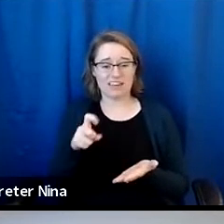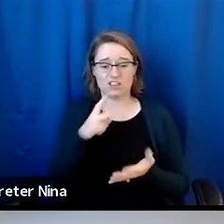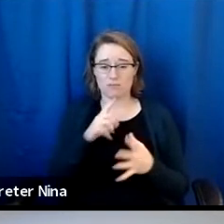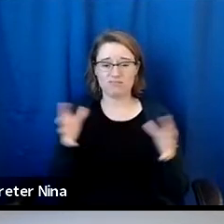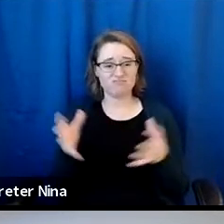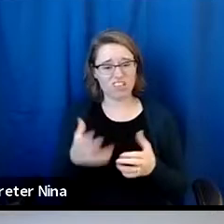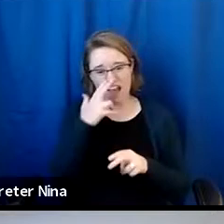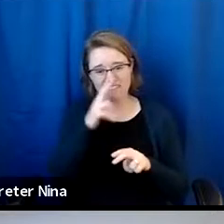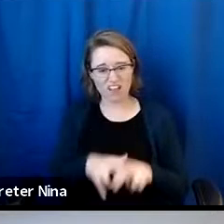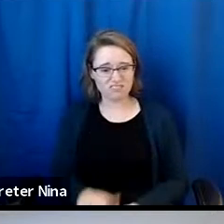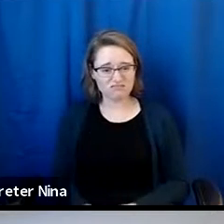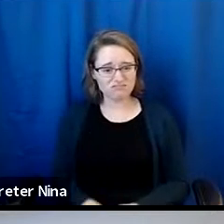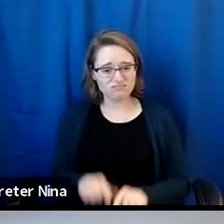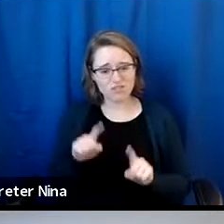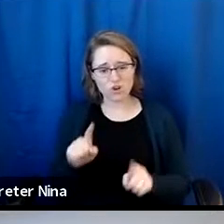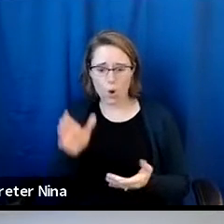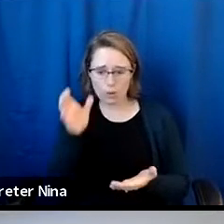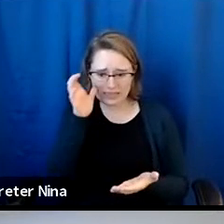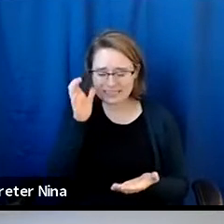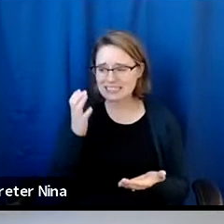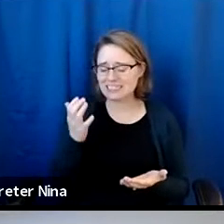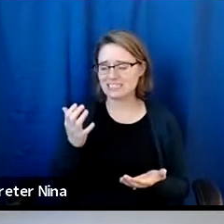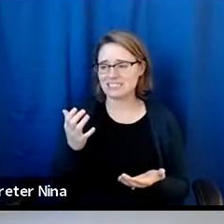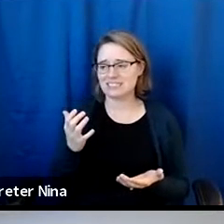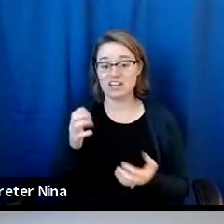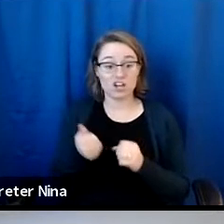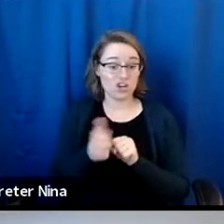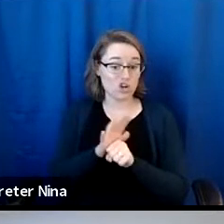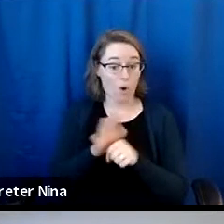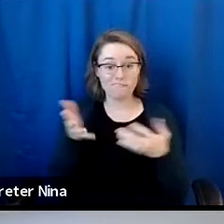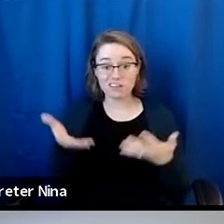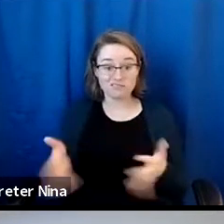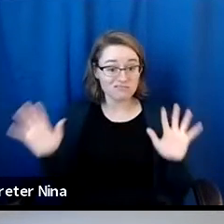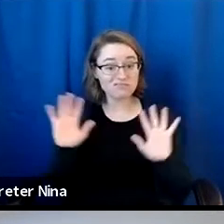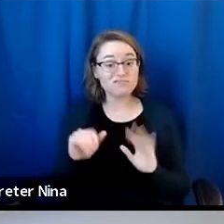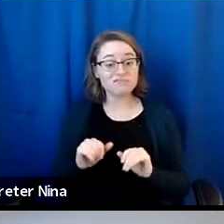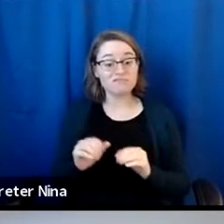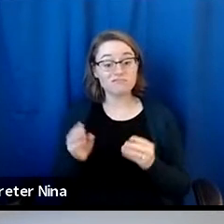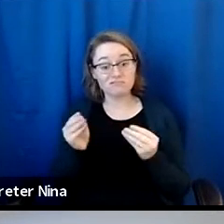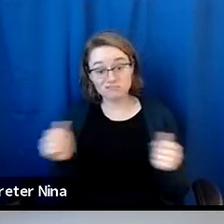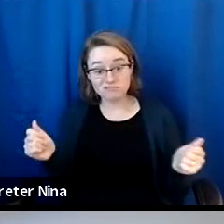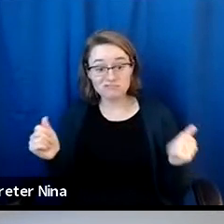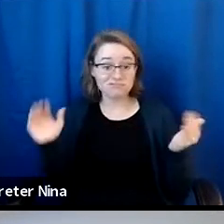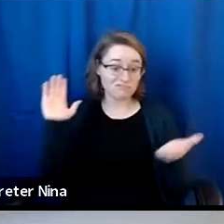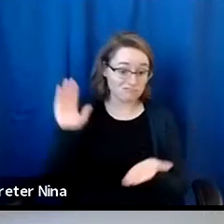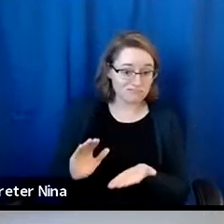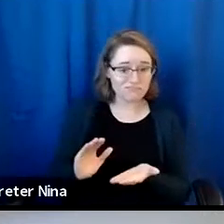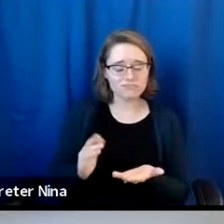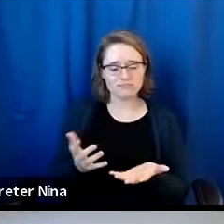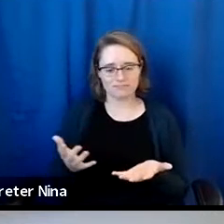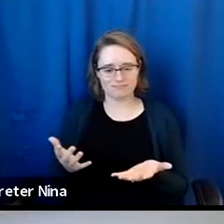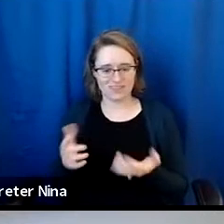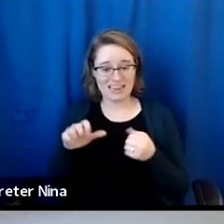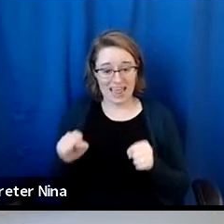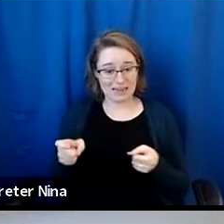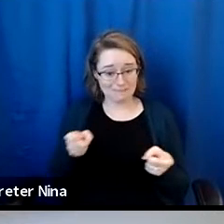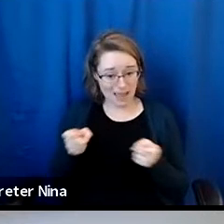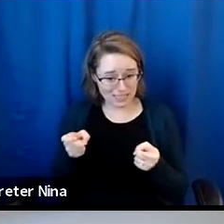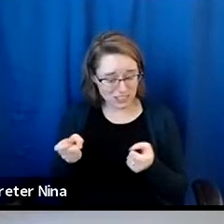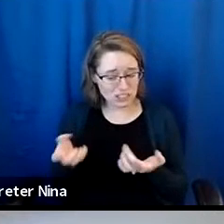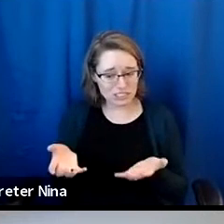some fun. Let's go listen to some, once COVID kind of starts to, we can manage that